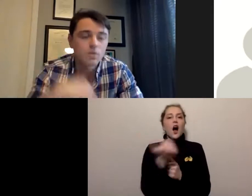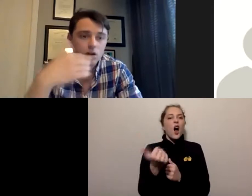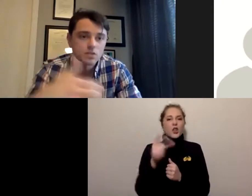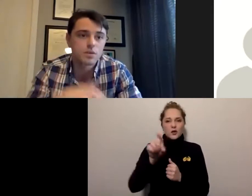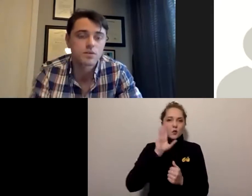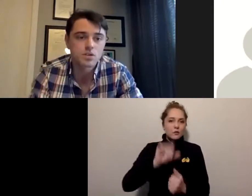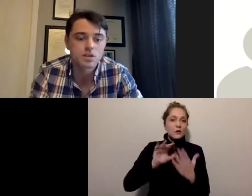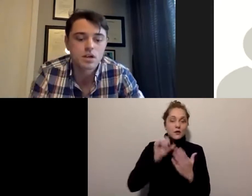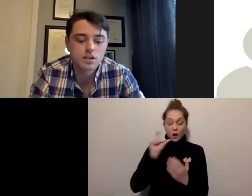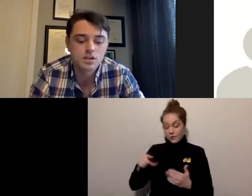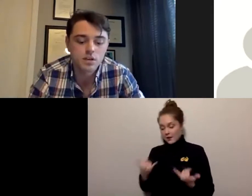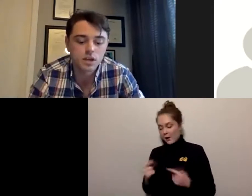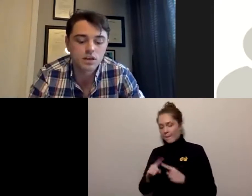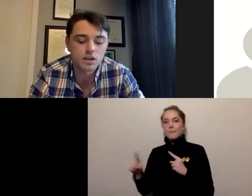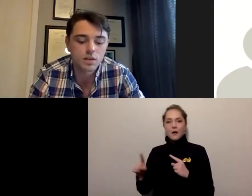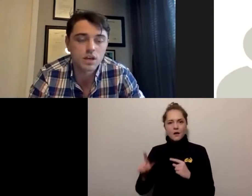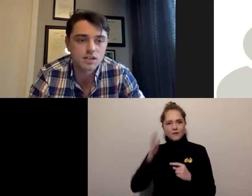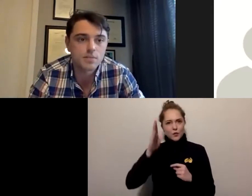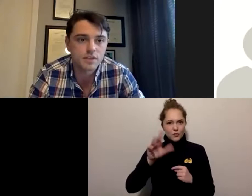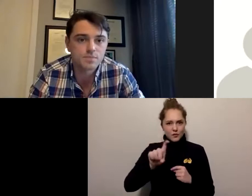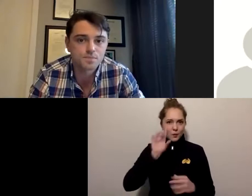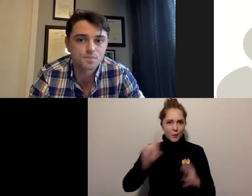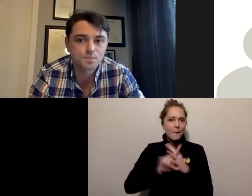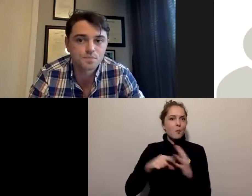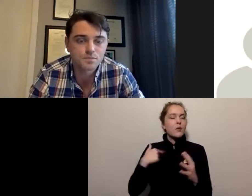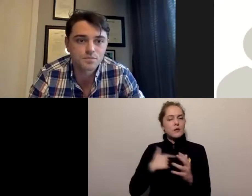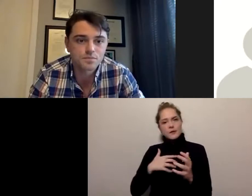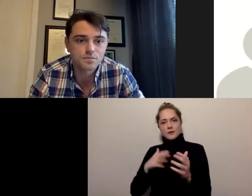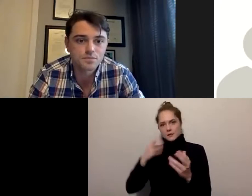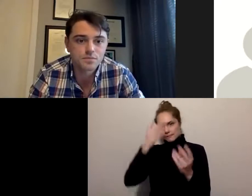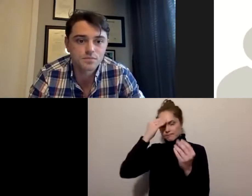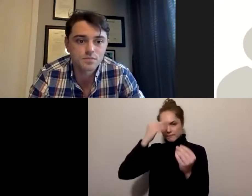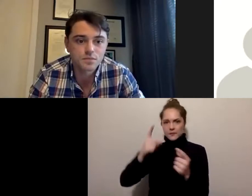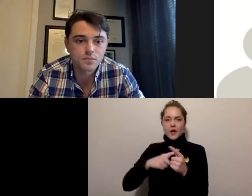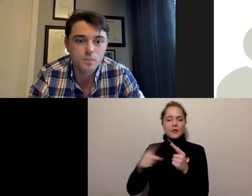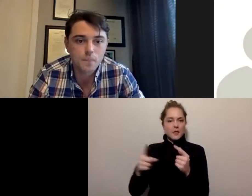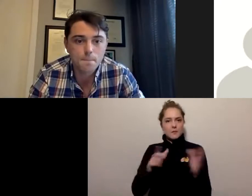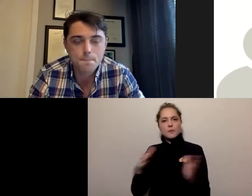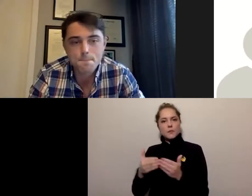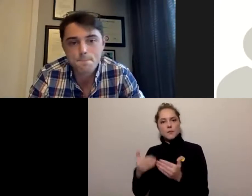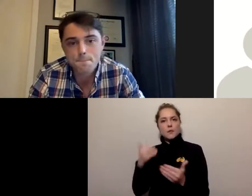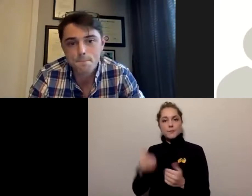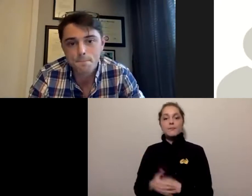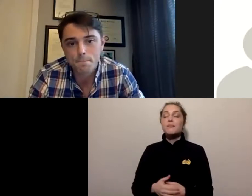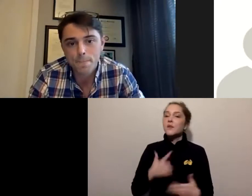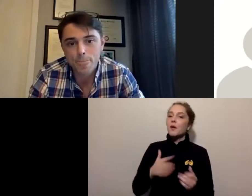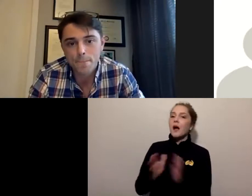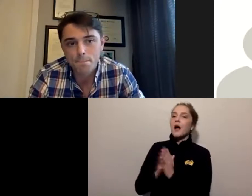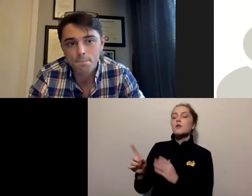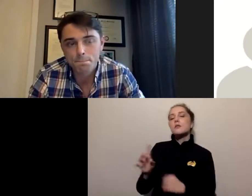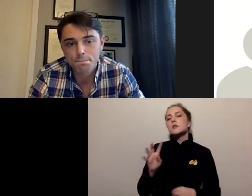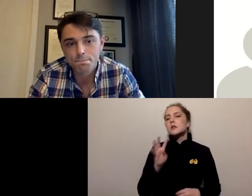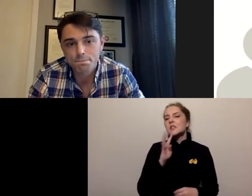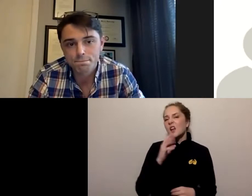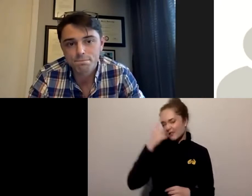now, but also in the future, so that we can be on top of it. I'm going to ask you to talk for